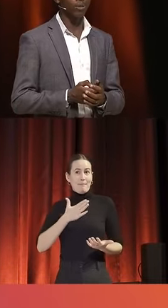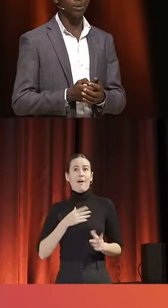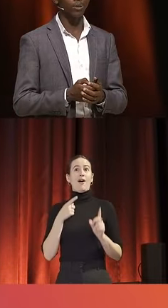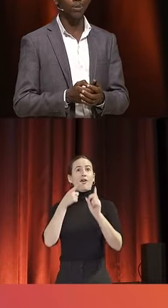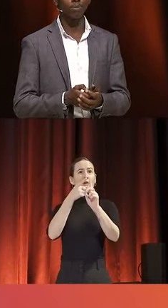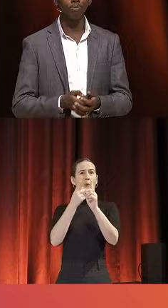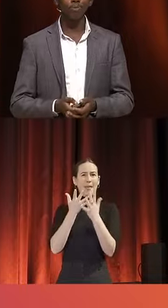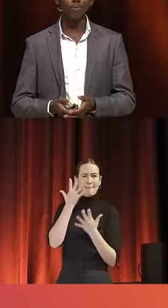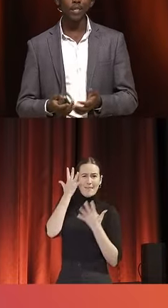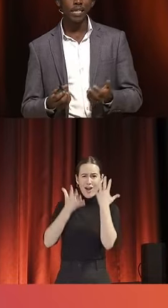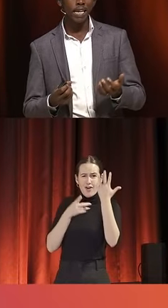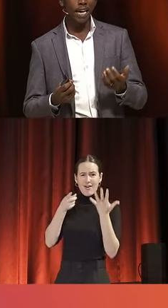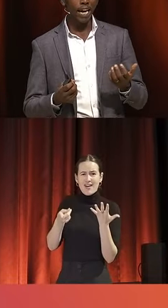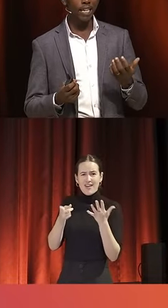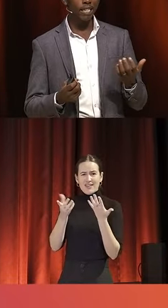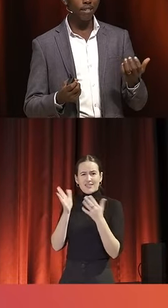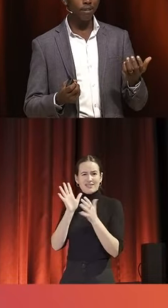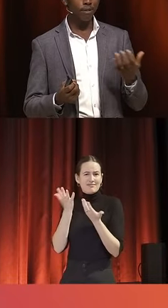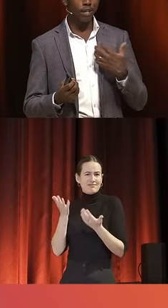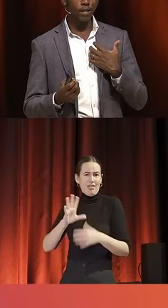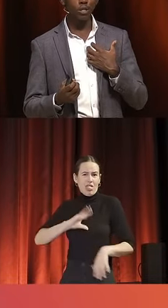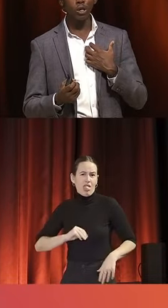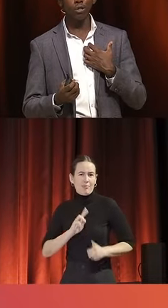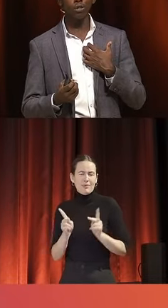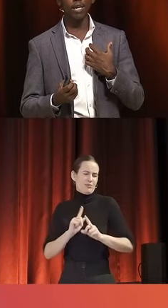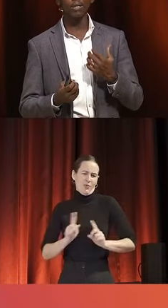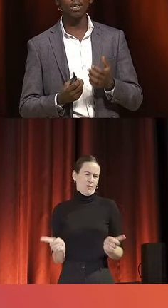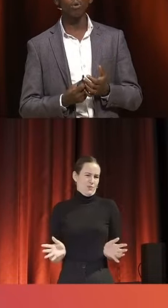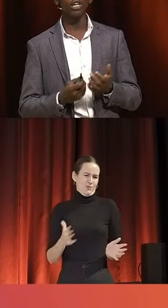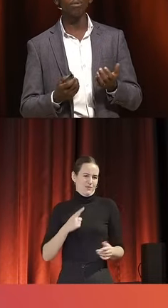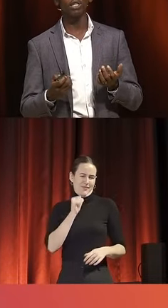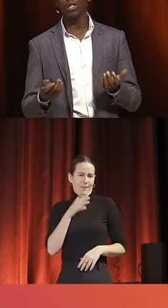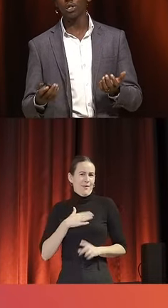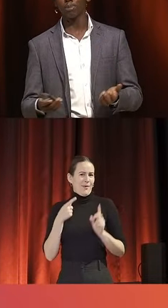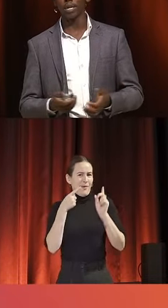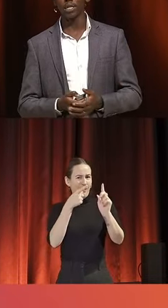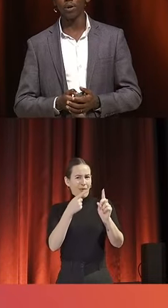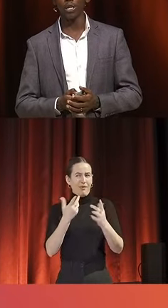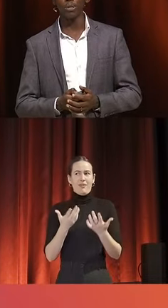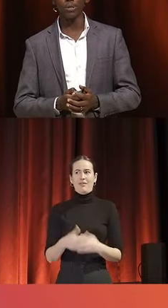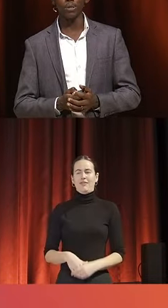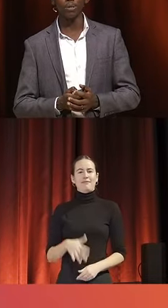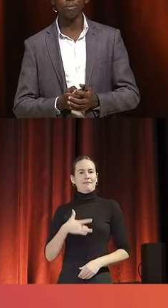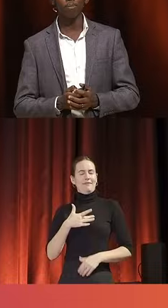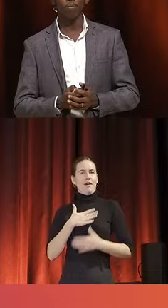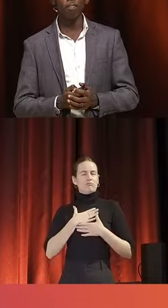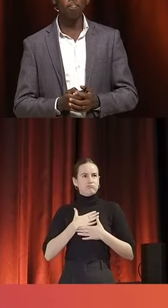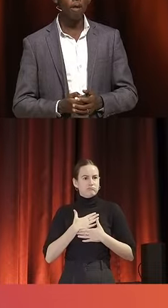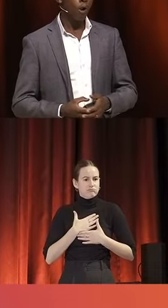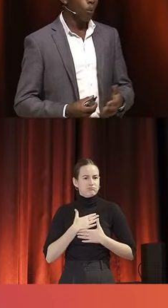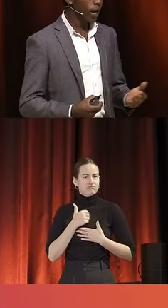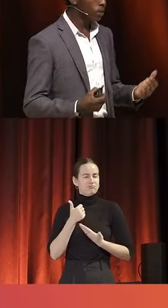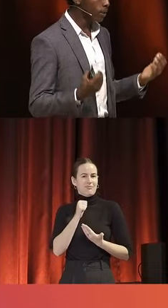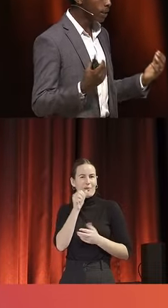your users. And that dawned on us that we had been disrespecting our users. We had to get